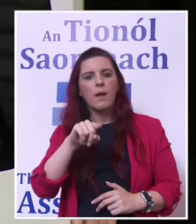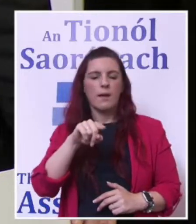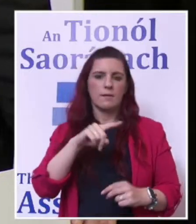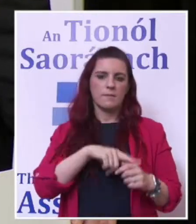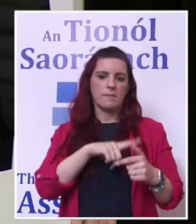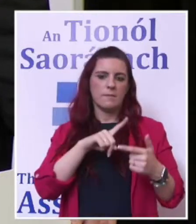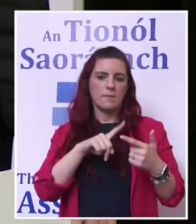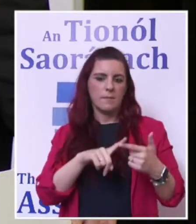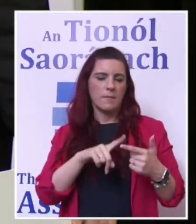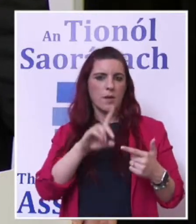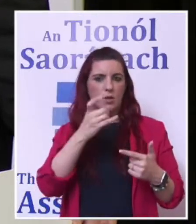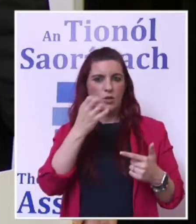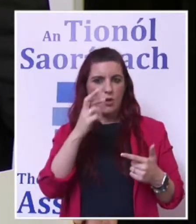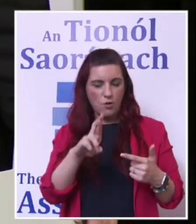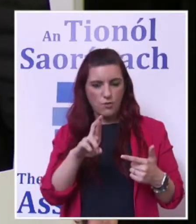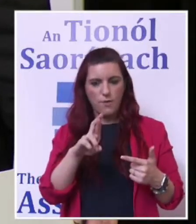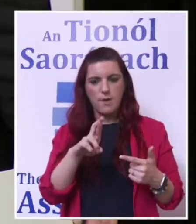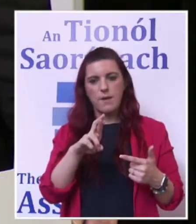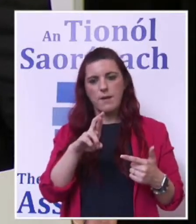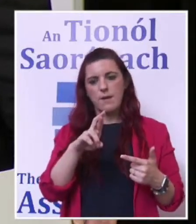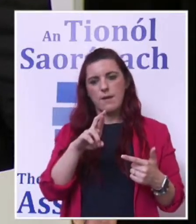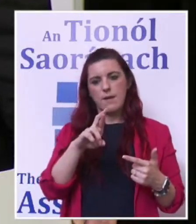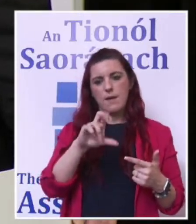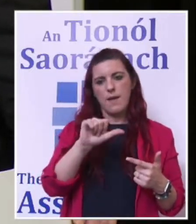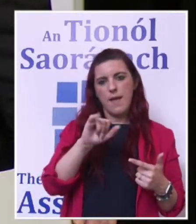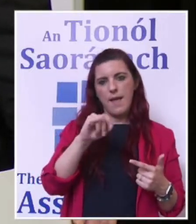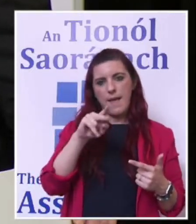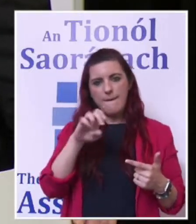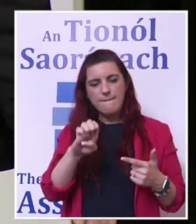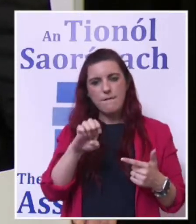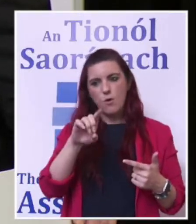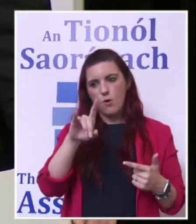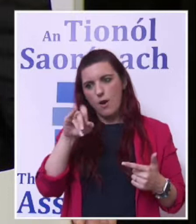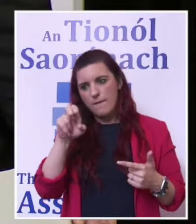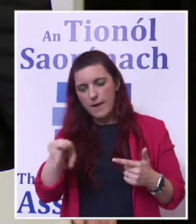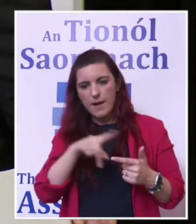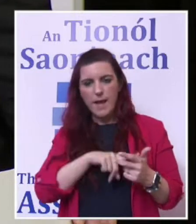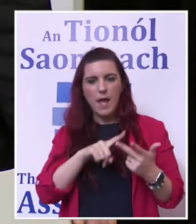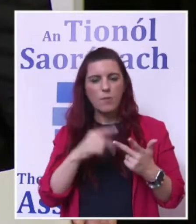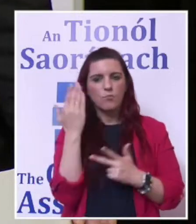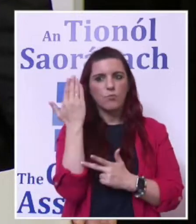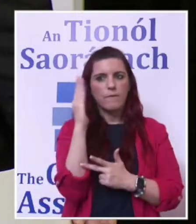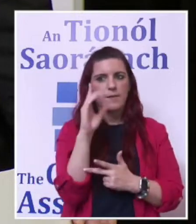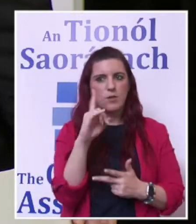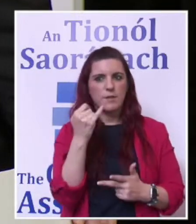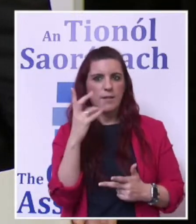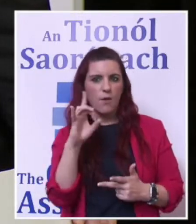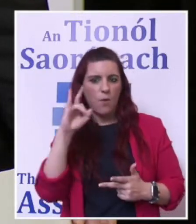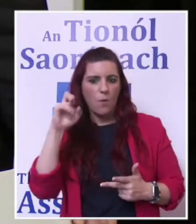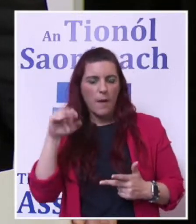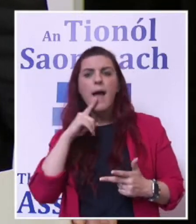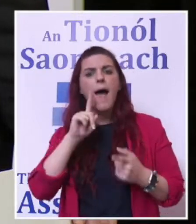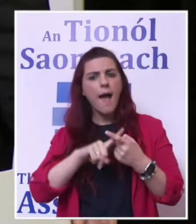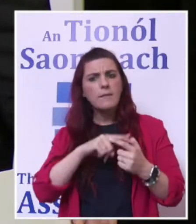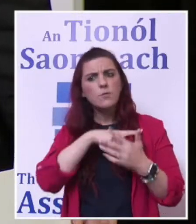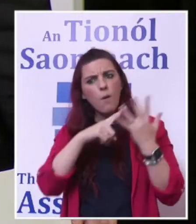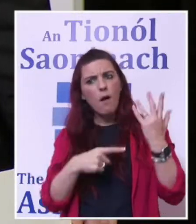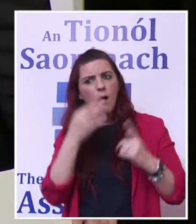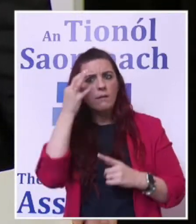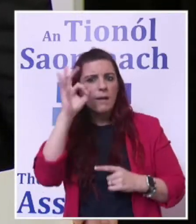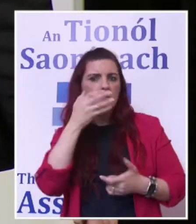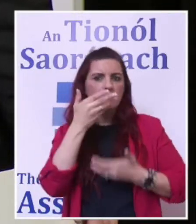Quinn, to Dr. A. Quinlivan and Professor Derek O'Brien, and indeed to all our guest speakers.